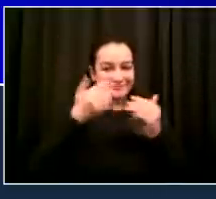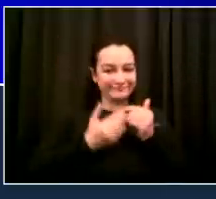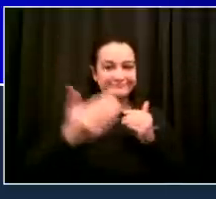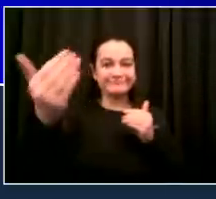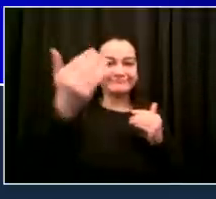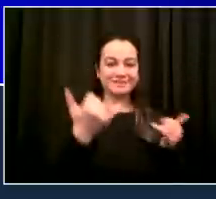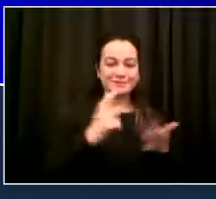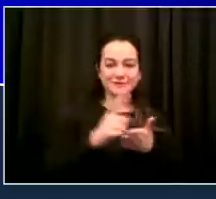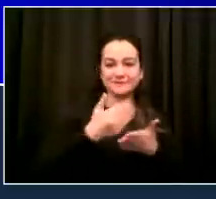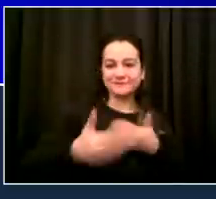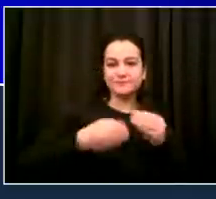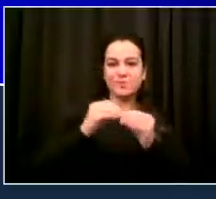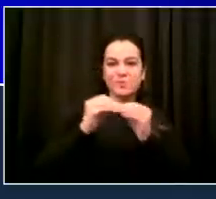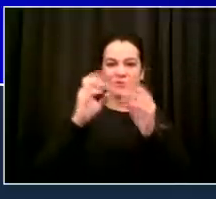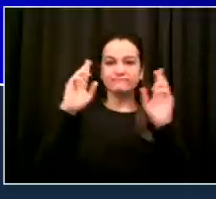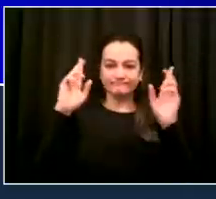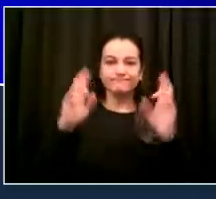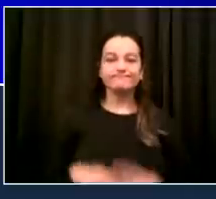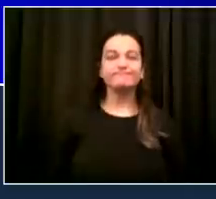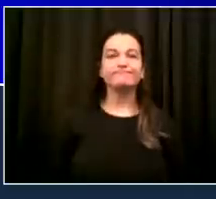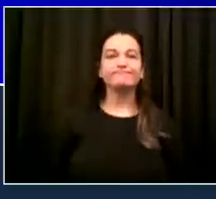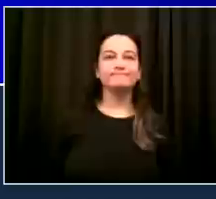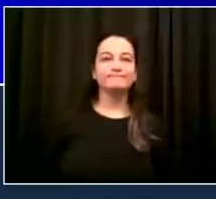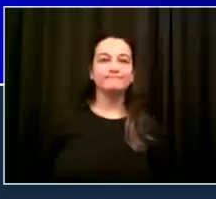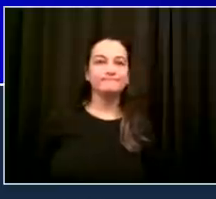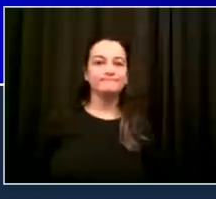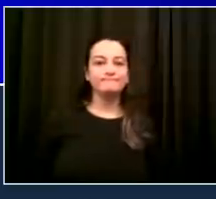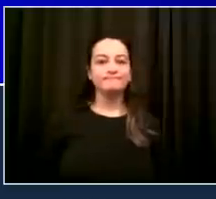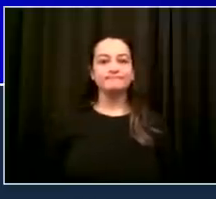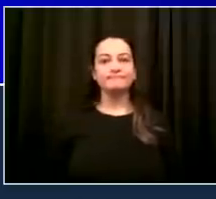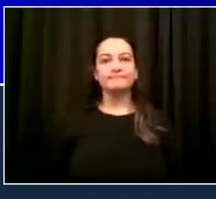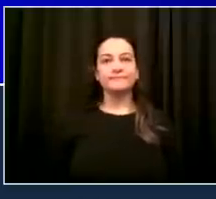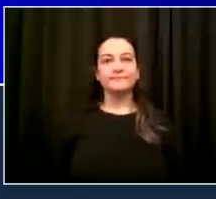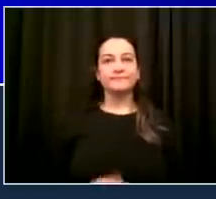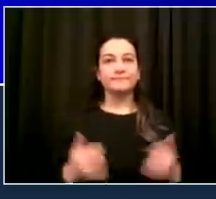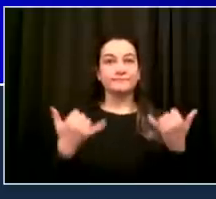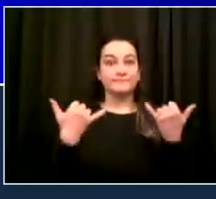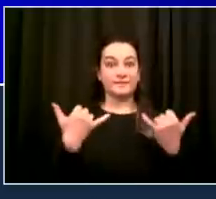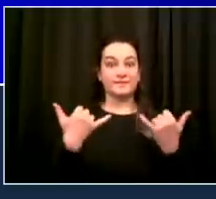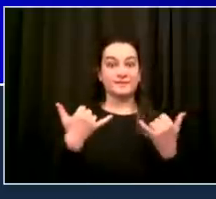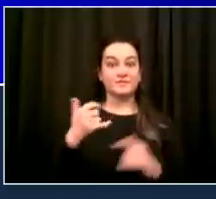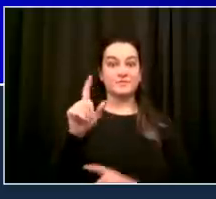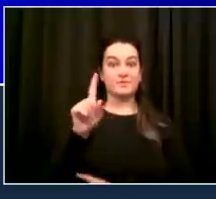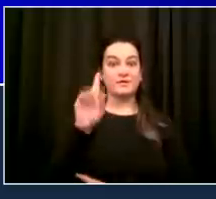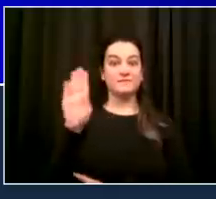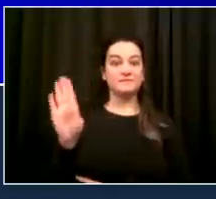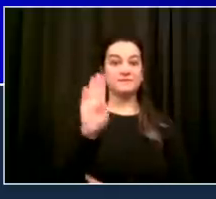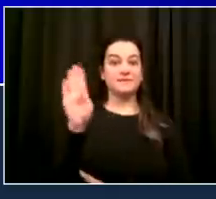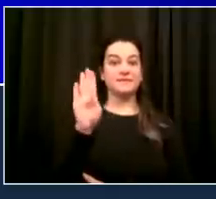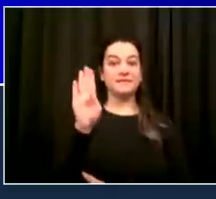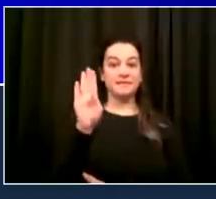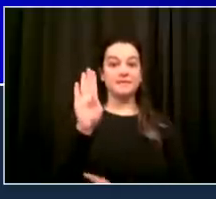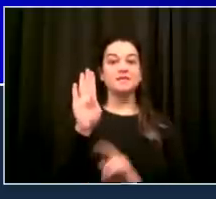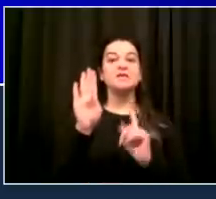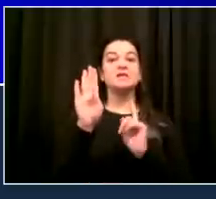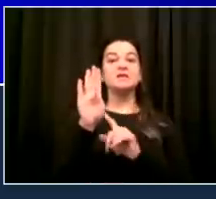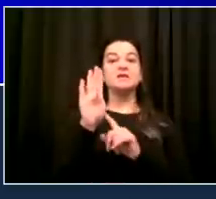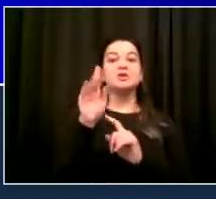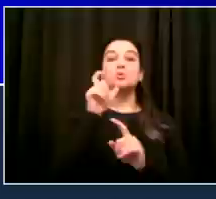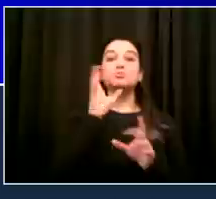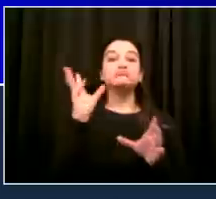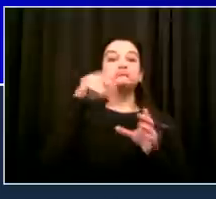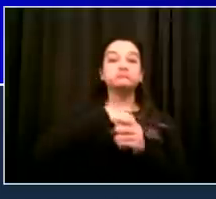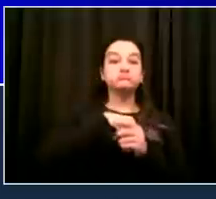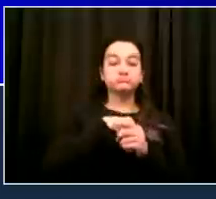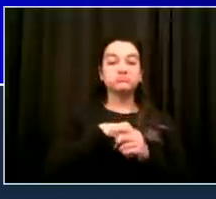are part of that 1B category, New Yorkers who need the vaccine. We got an update from the state that now includes people who